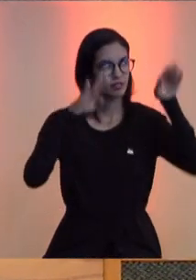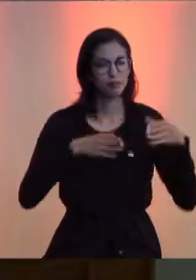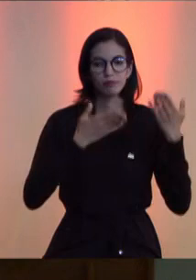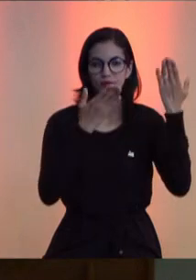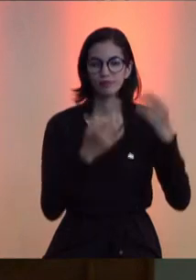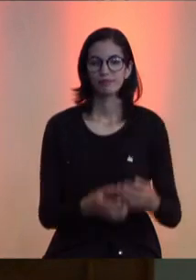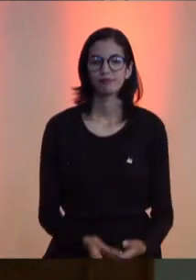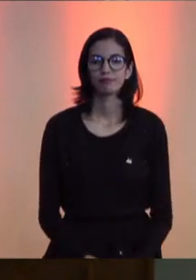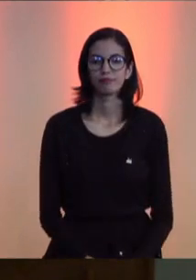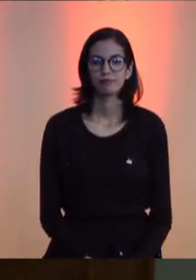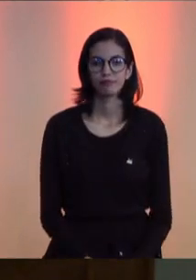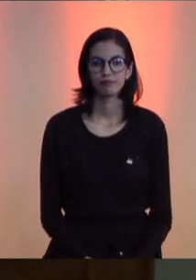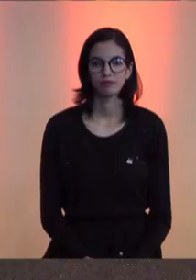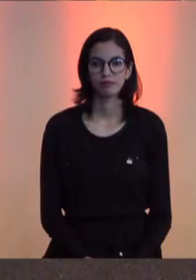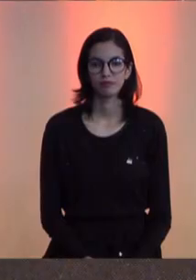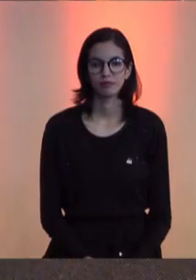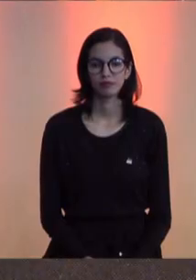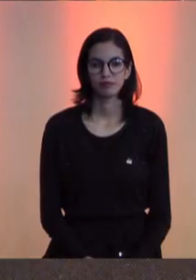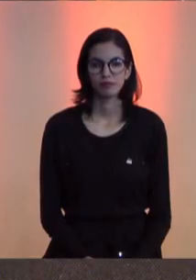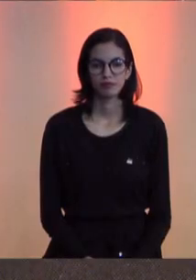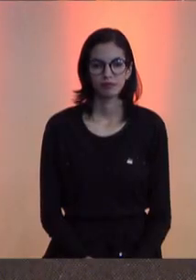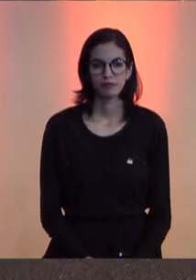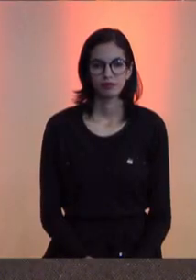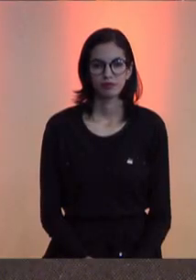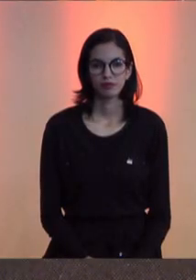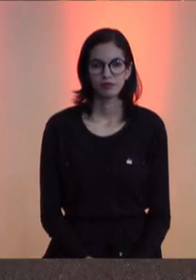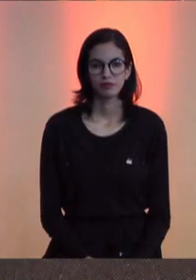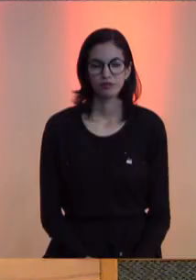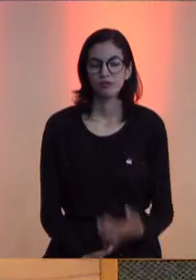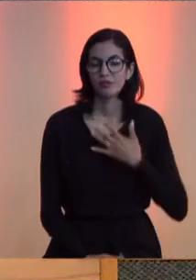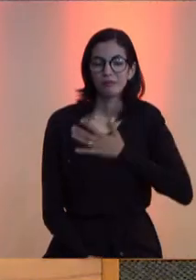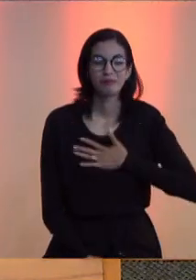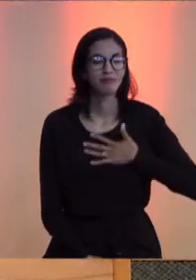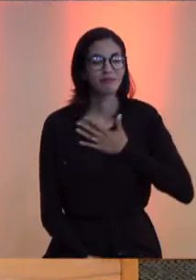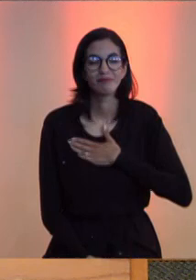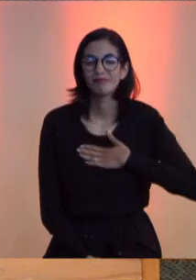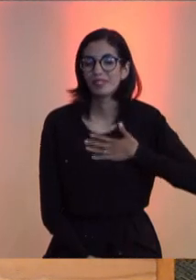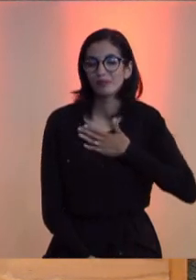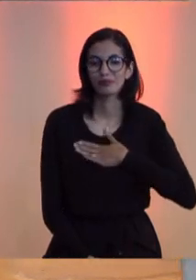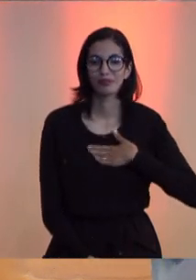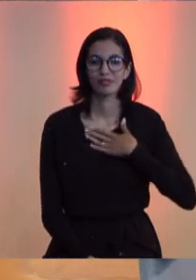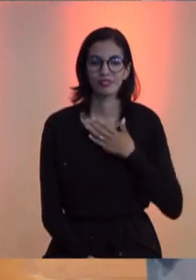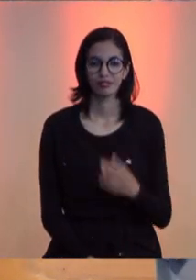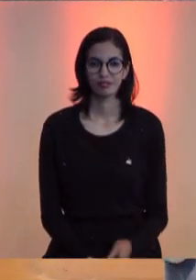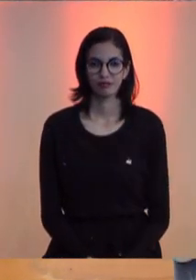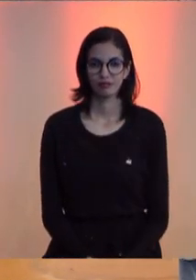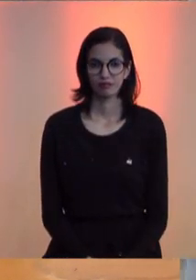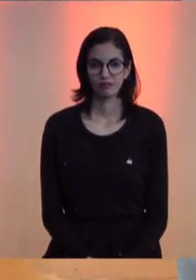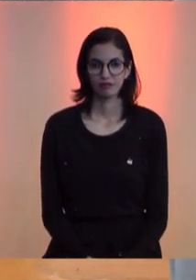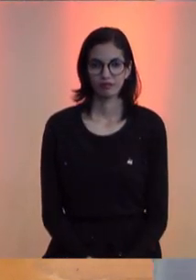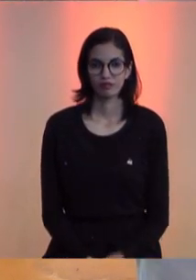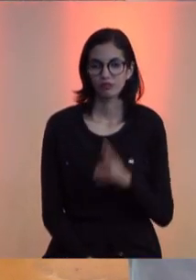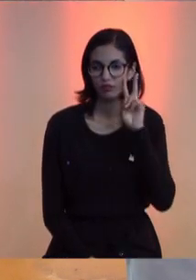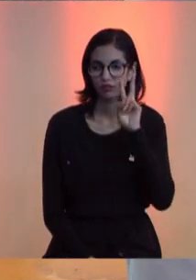Amen. I get excited. Me emociona. Nebuchadnezzar, there are four. Nebuchadnezzar,